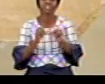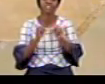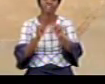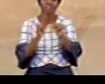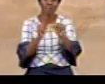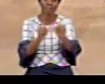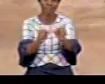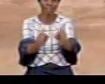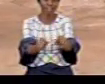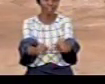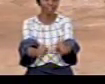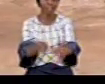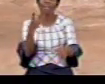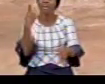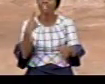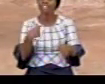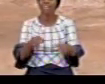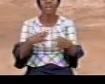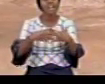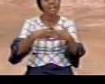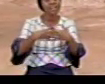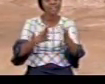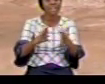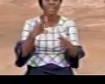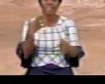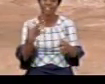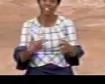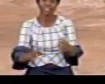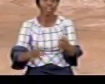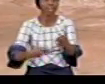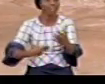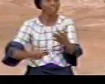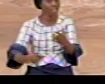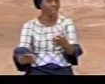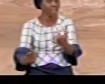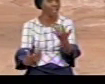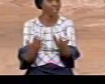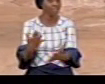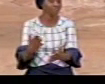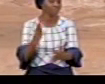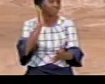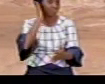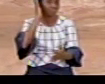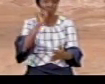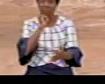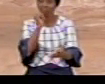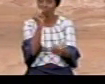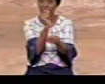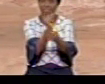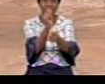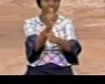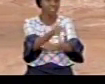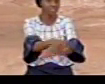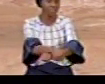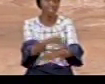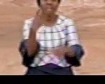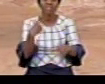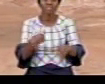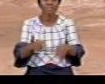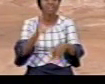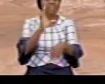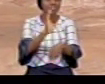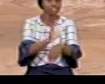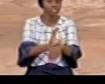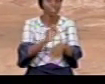marching on. The gate of hell shall not prevail.